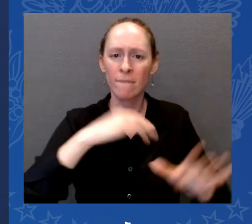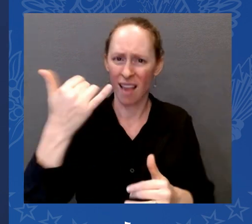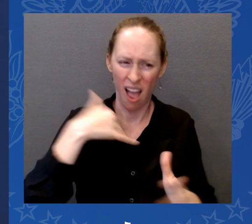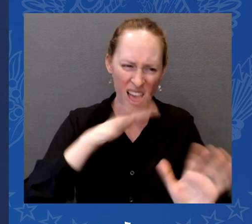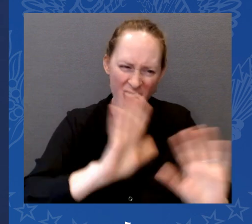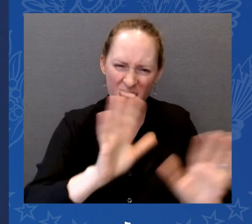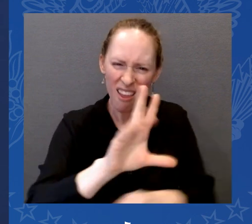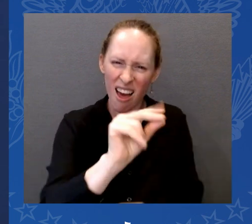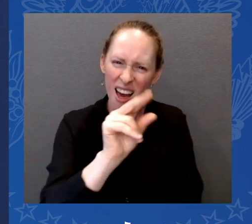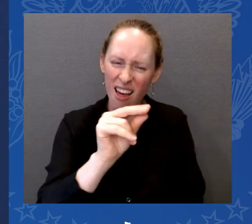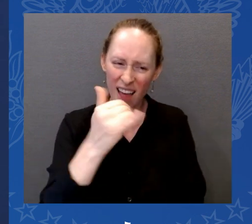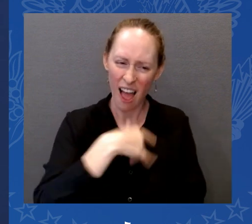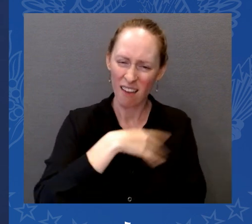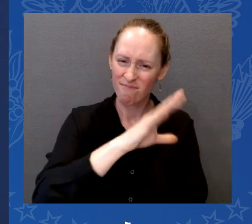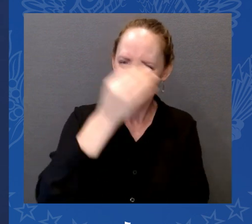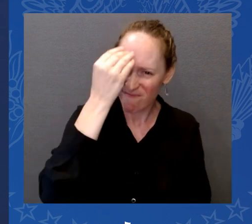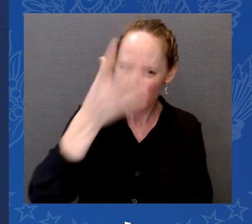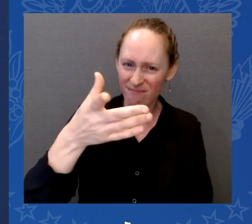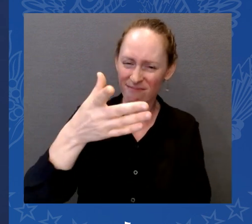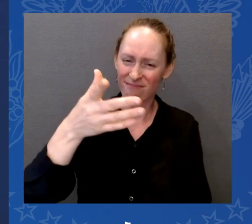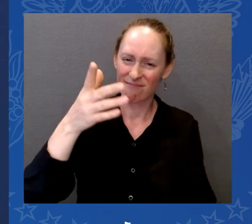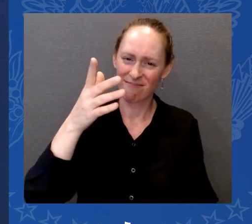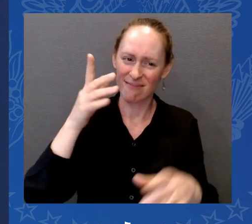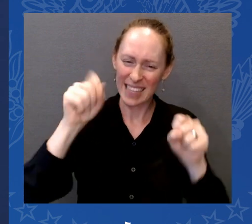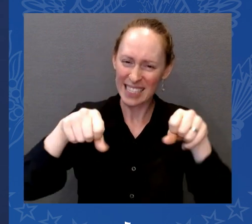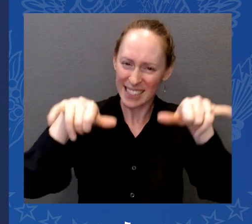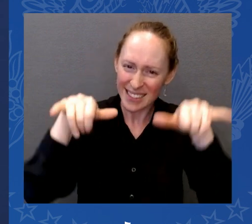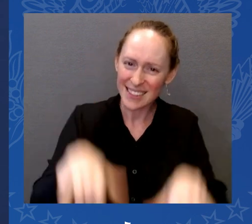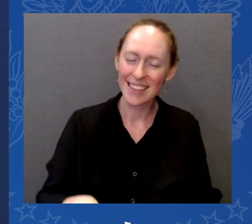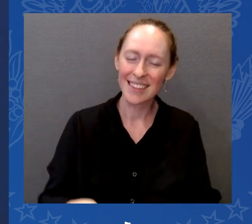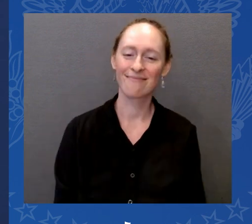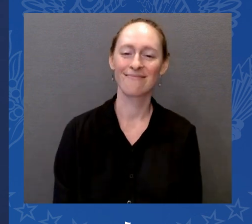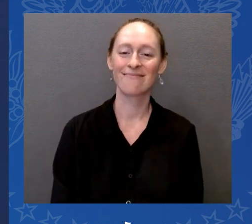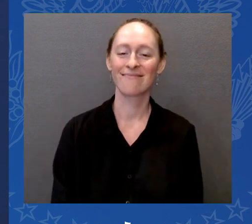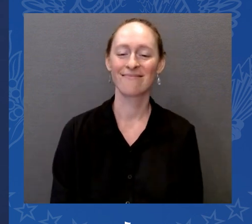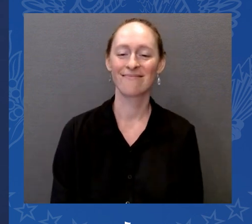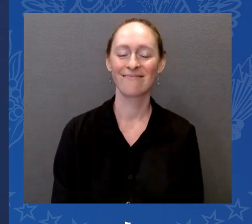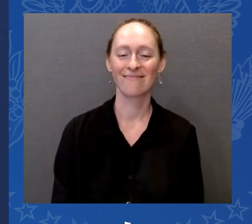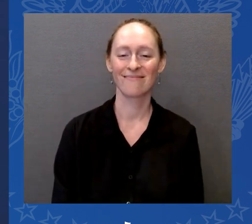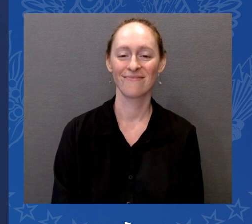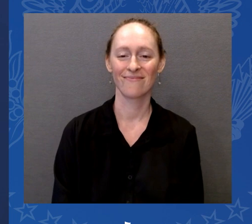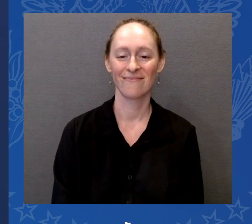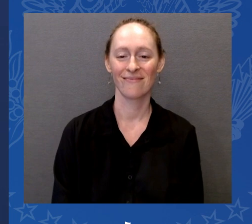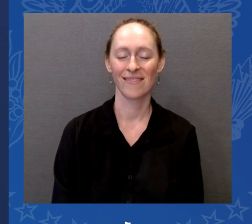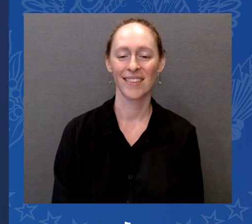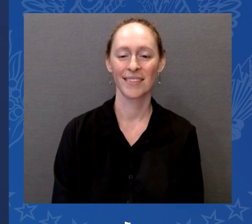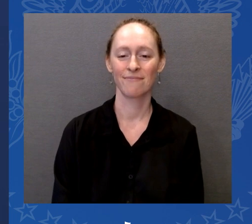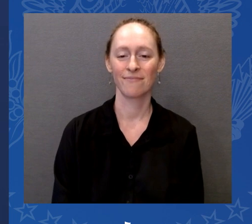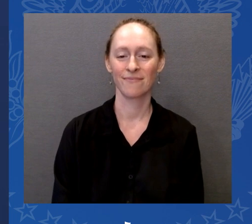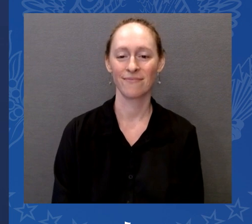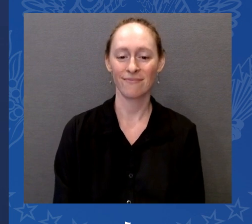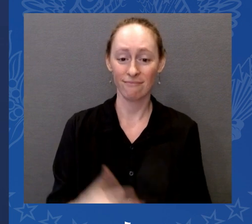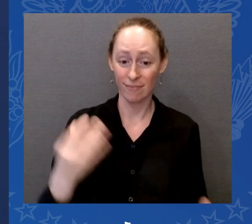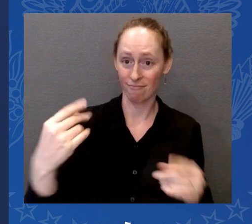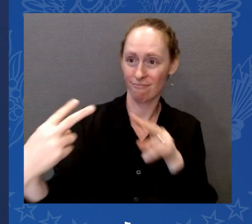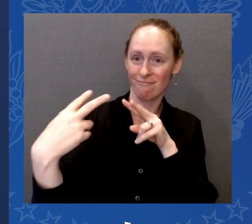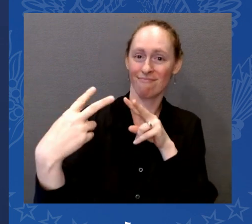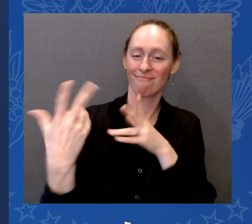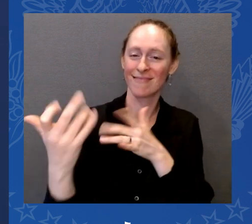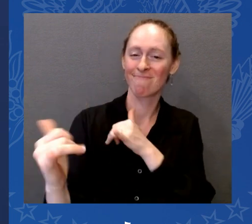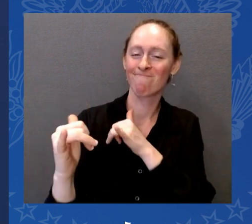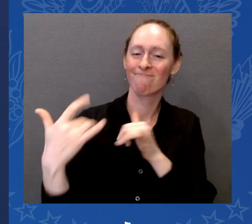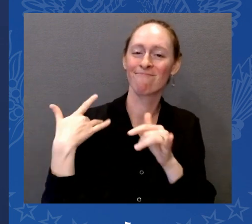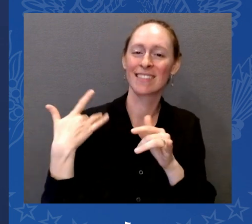to show them that a person that looks like them can be a part of rebuilding our city, our state,